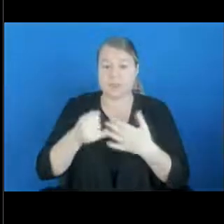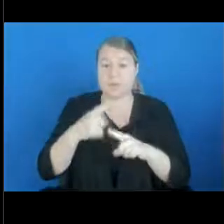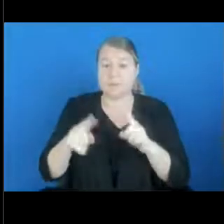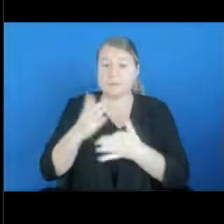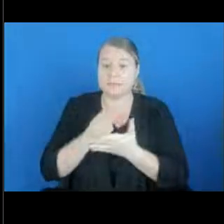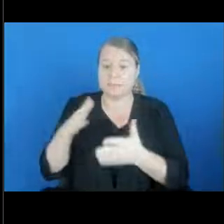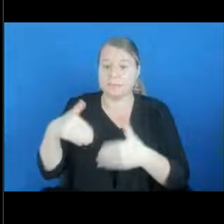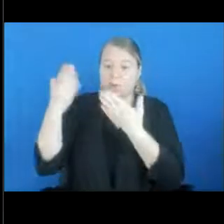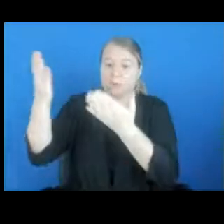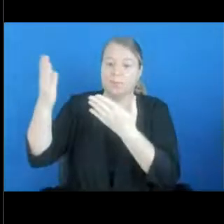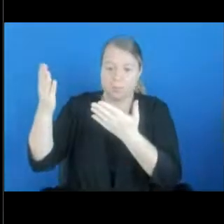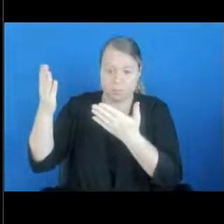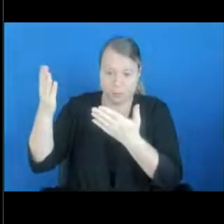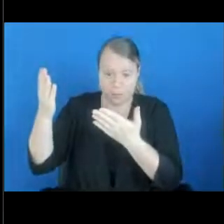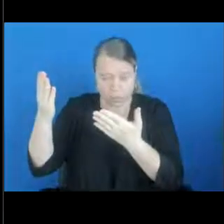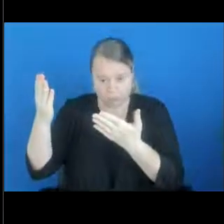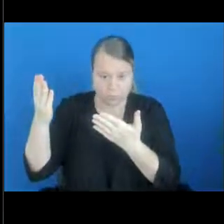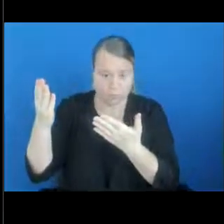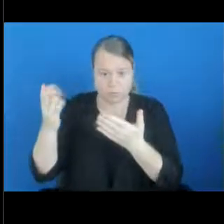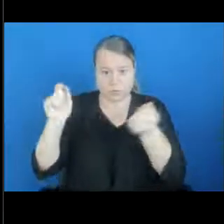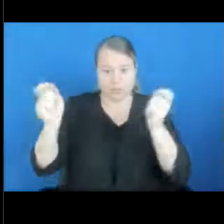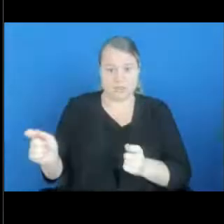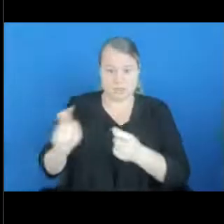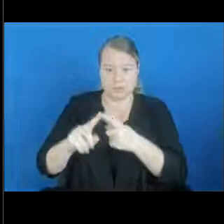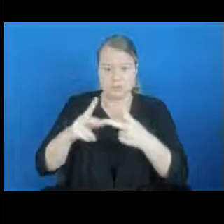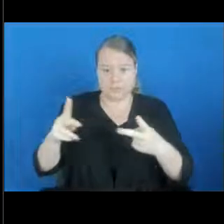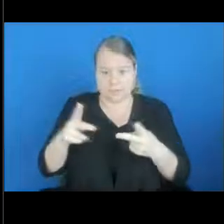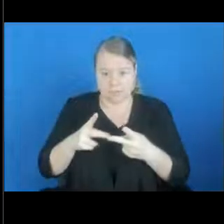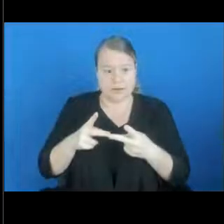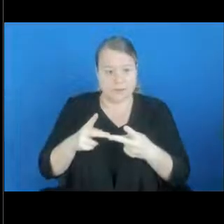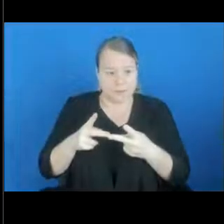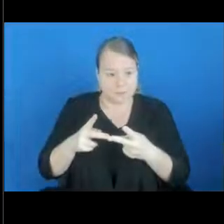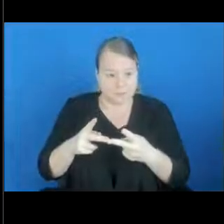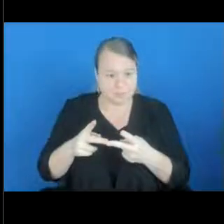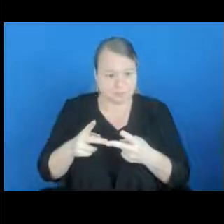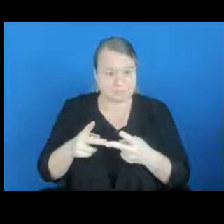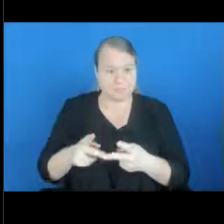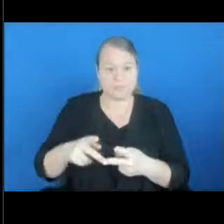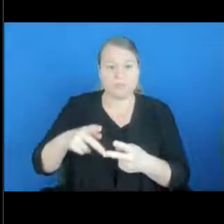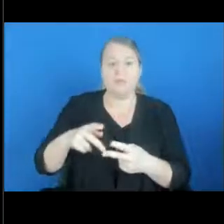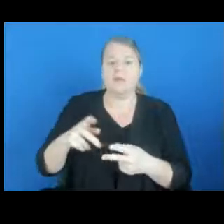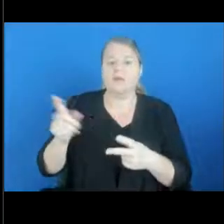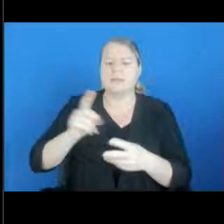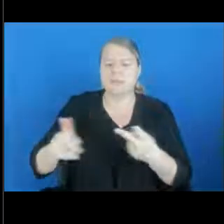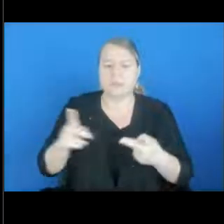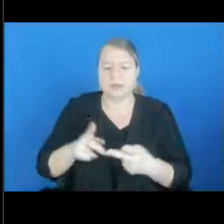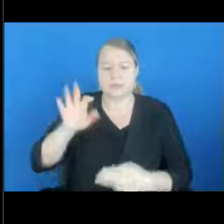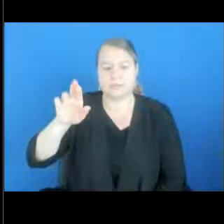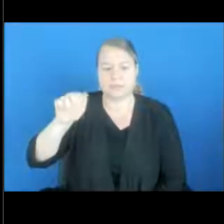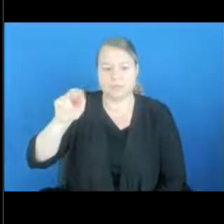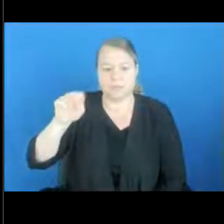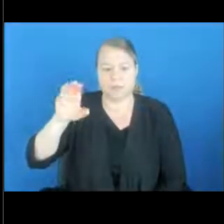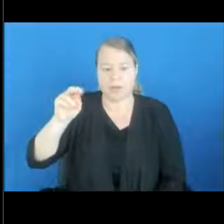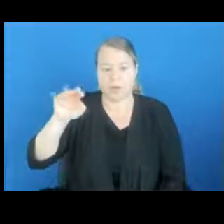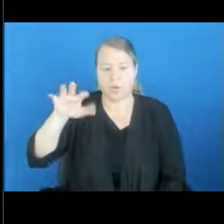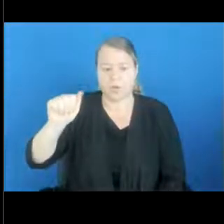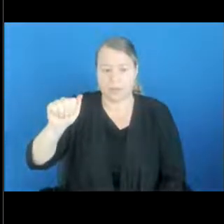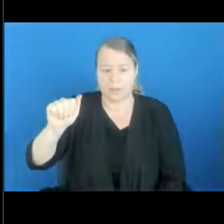at Metro's Franconia-Springfield station. My name is Andy Beecher, and I am one of VDOT's preliminary